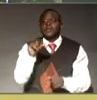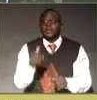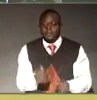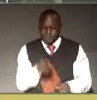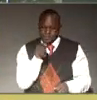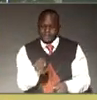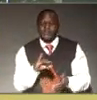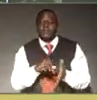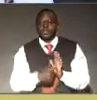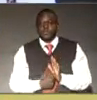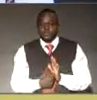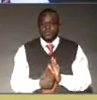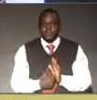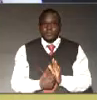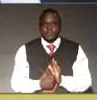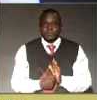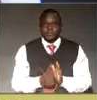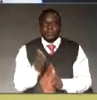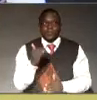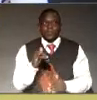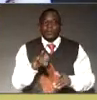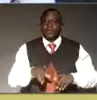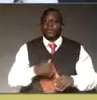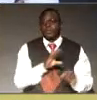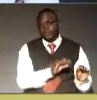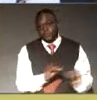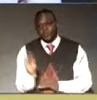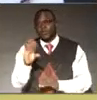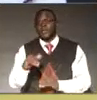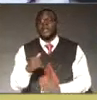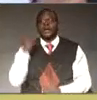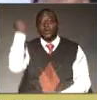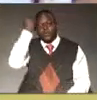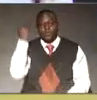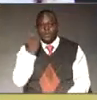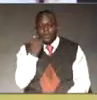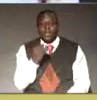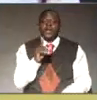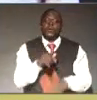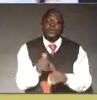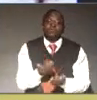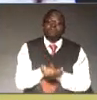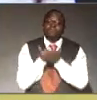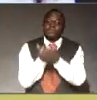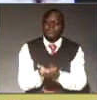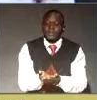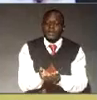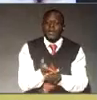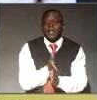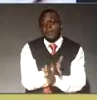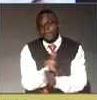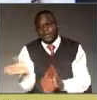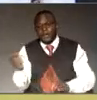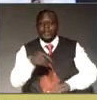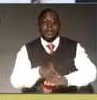of this case. It's more likely that I'm going to another court, because I'm saying when you deliver judgment outside time, that is null